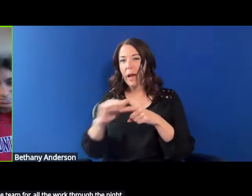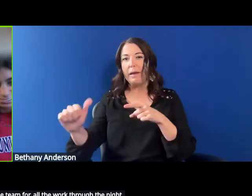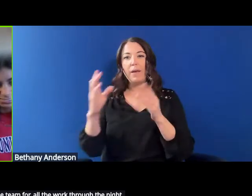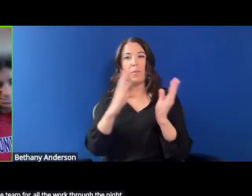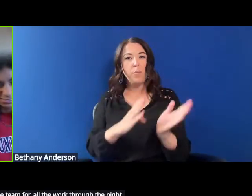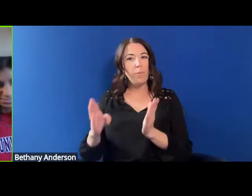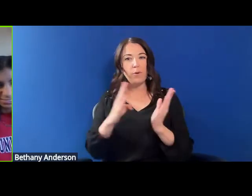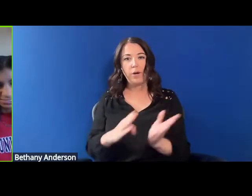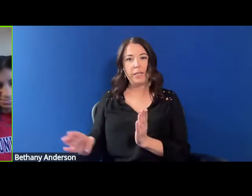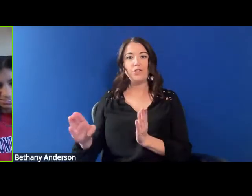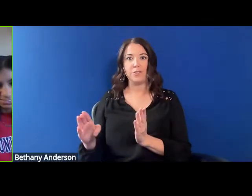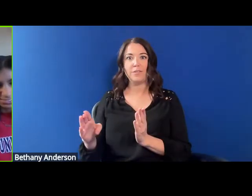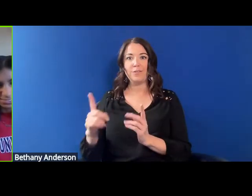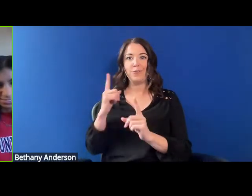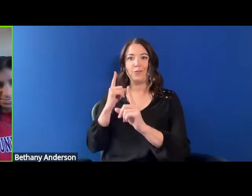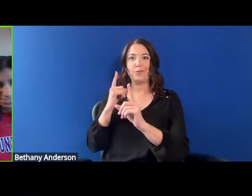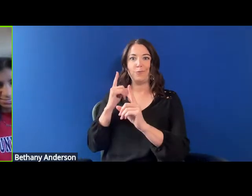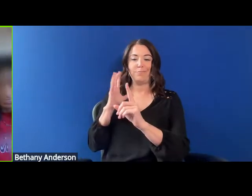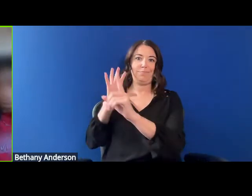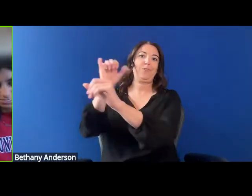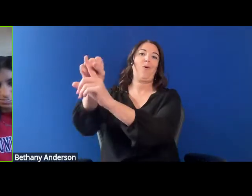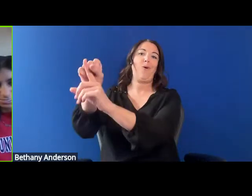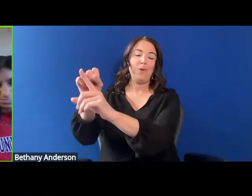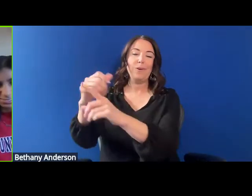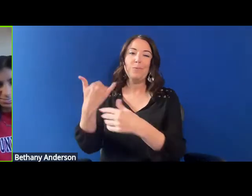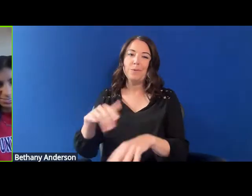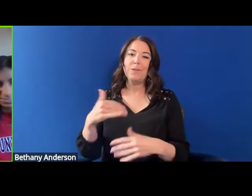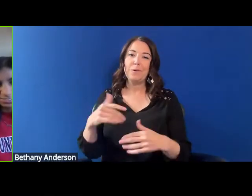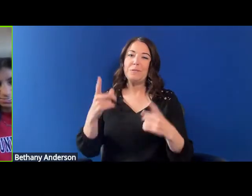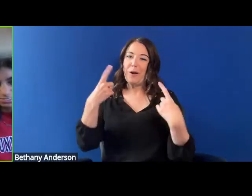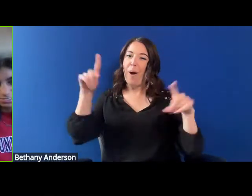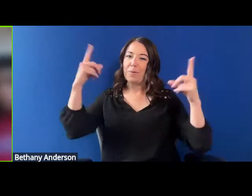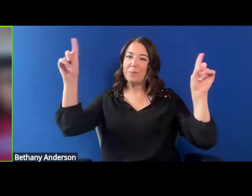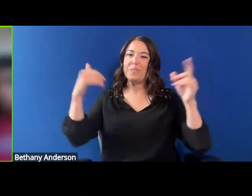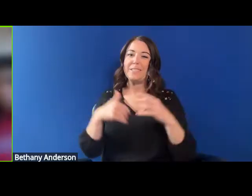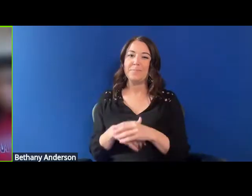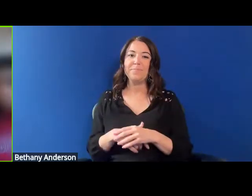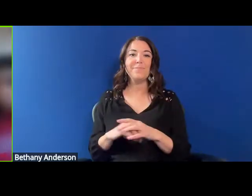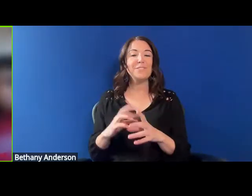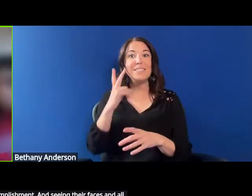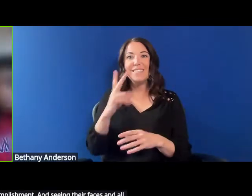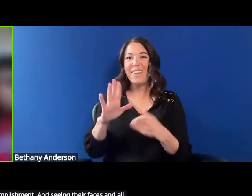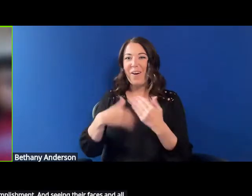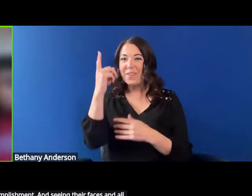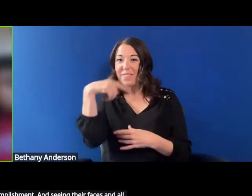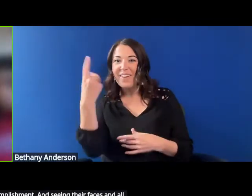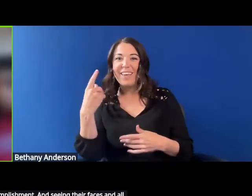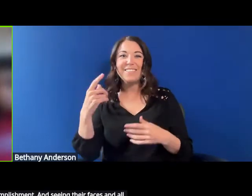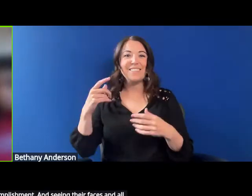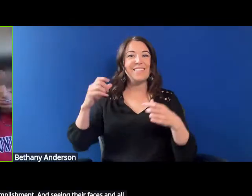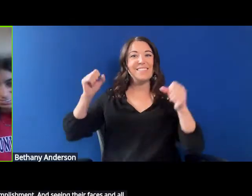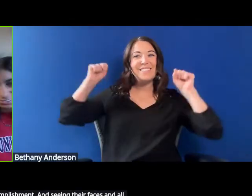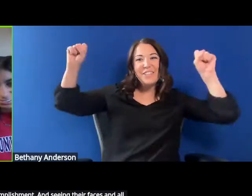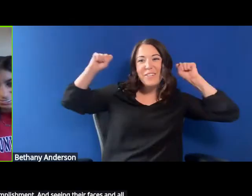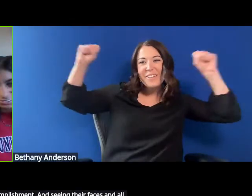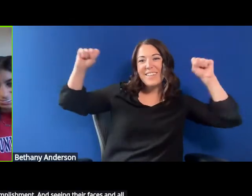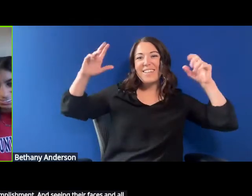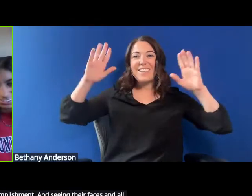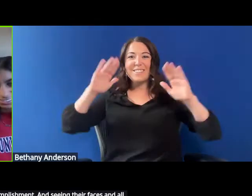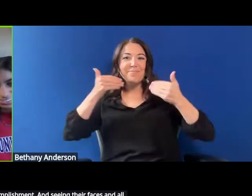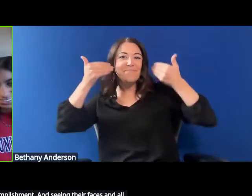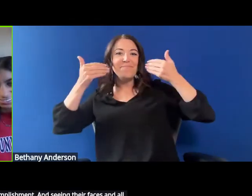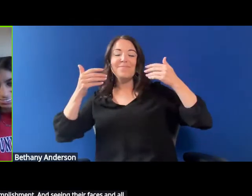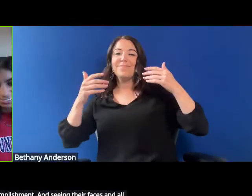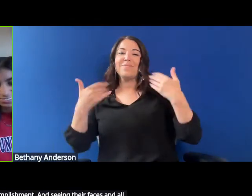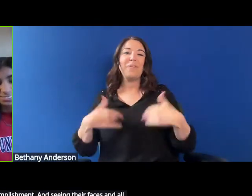was just really quite an accomplishment. And seeing their faces and all the cheering once they made land was an